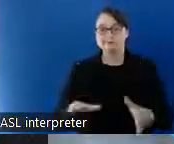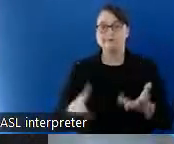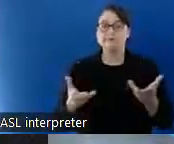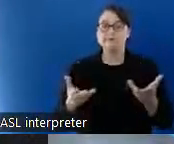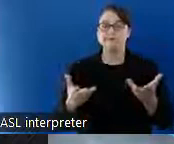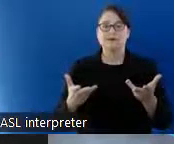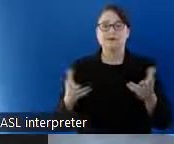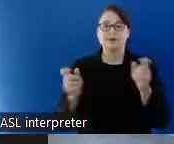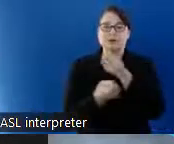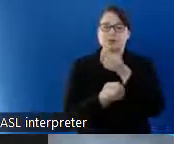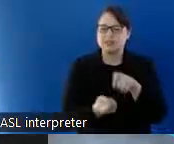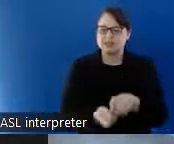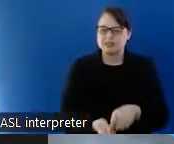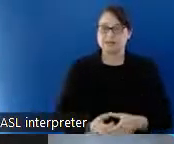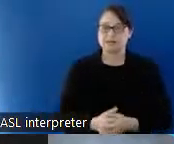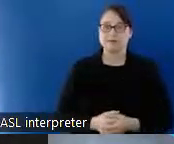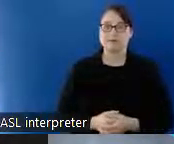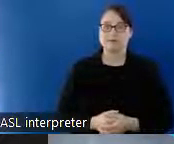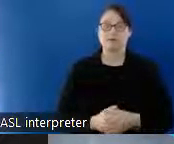As of October 25th,